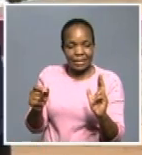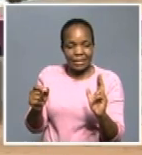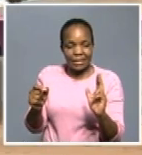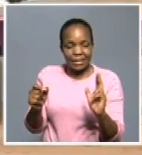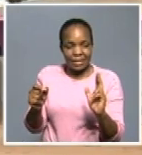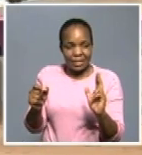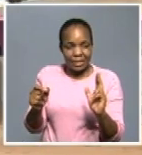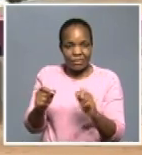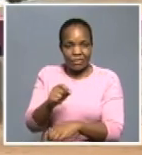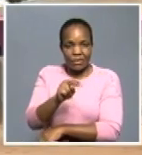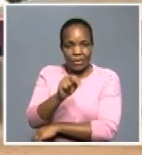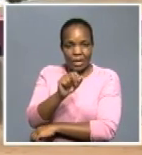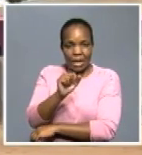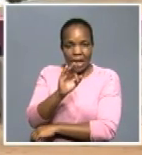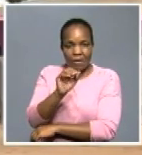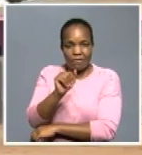of NAFAO.